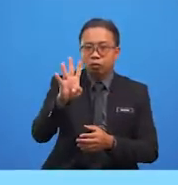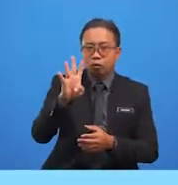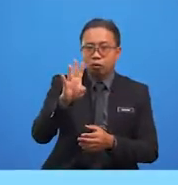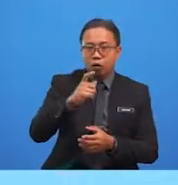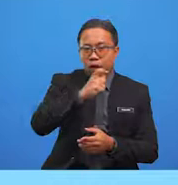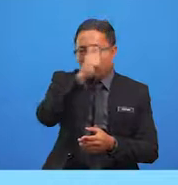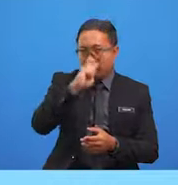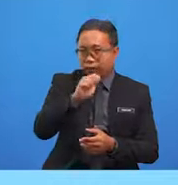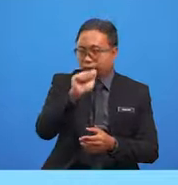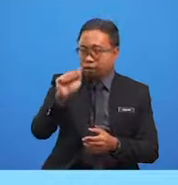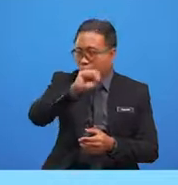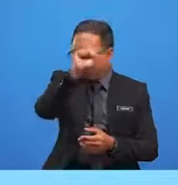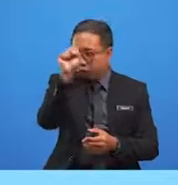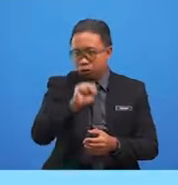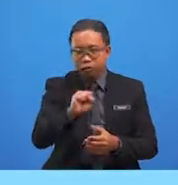a question.